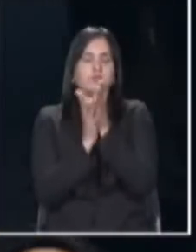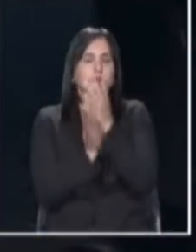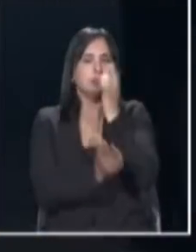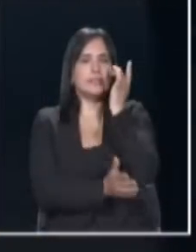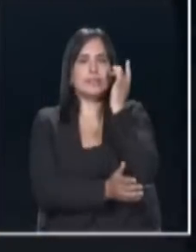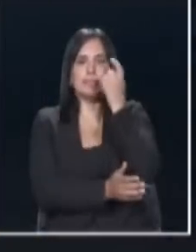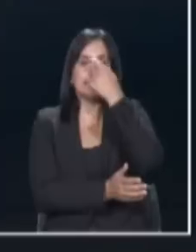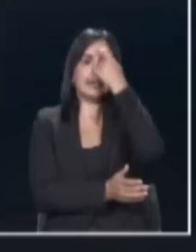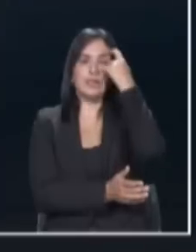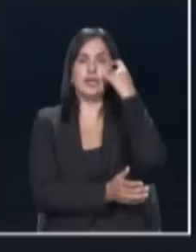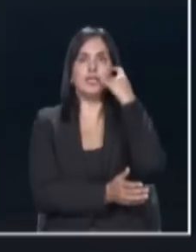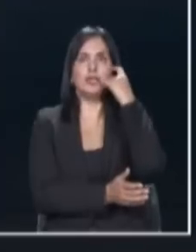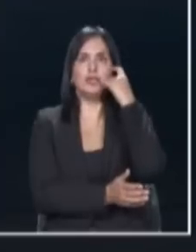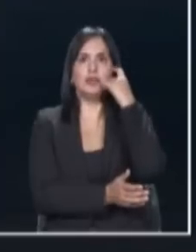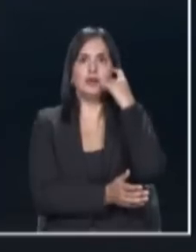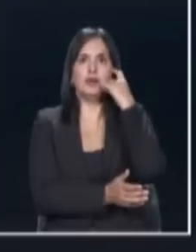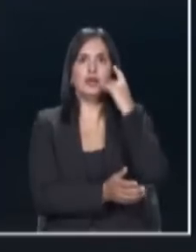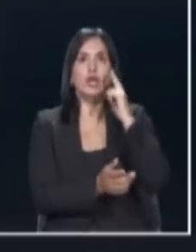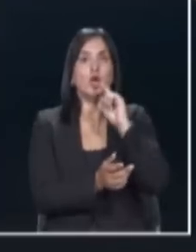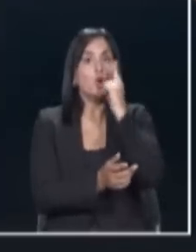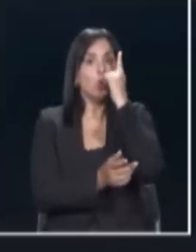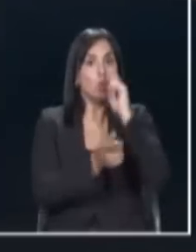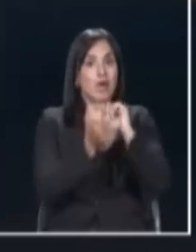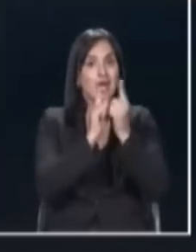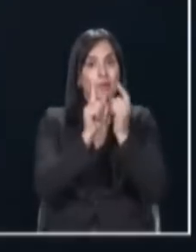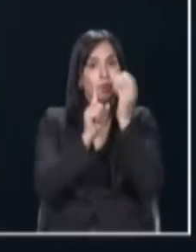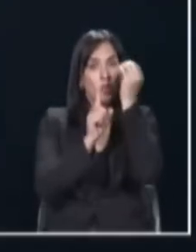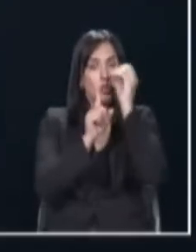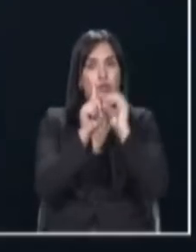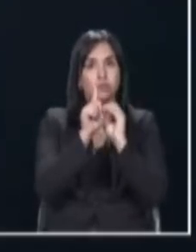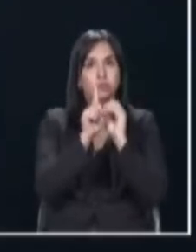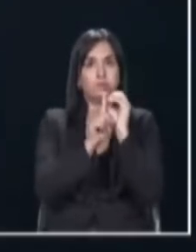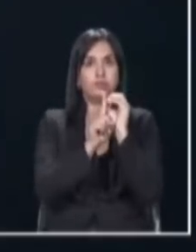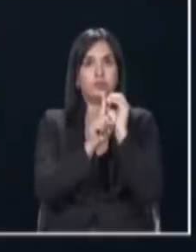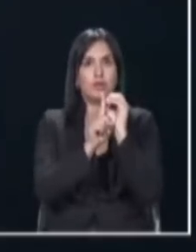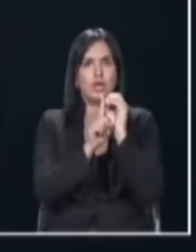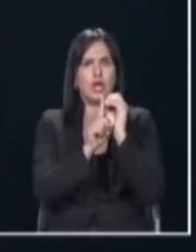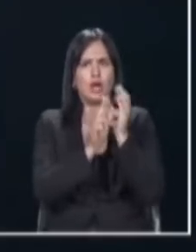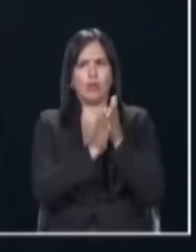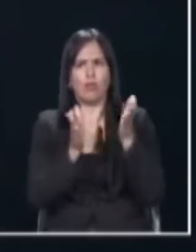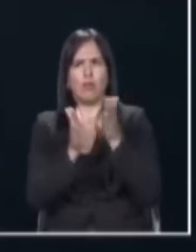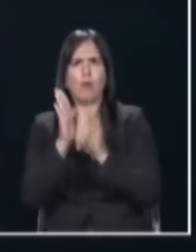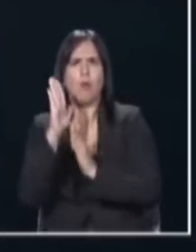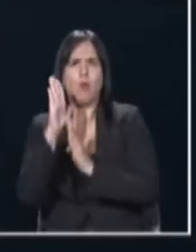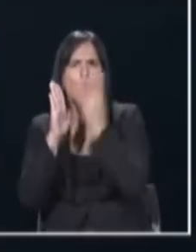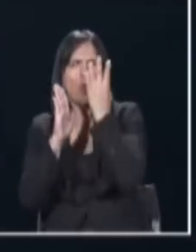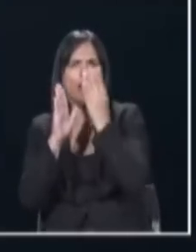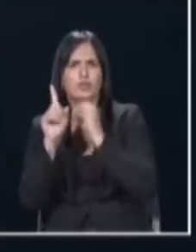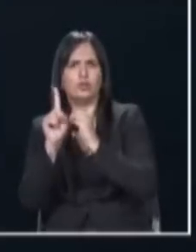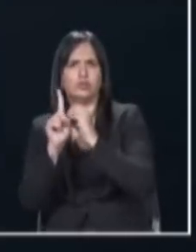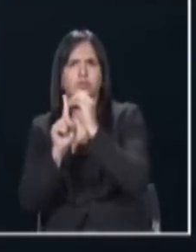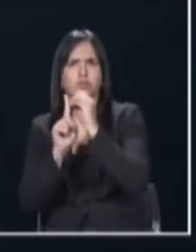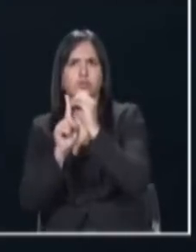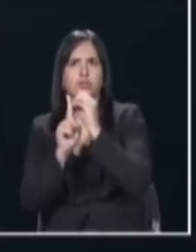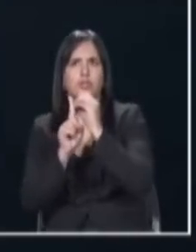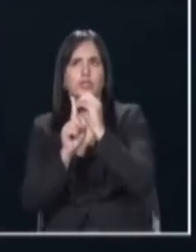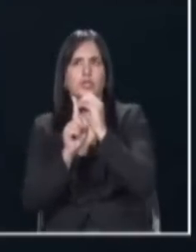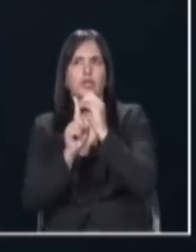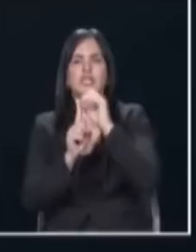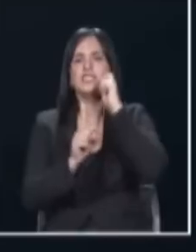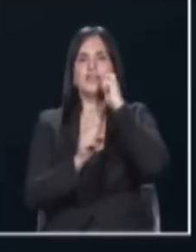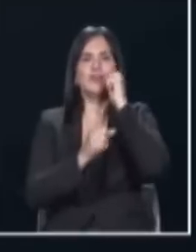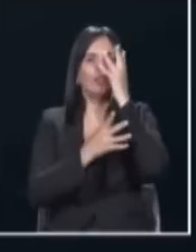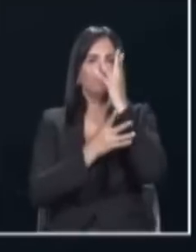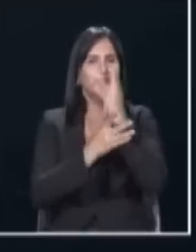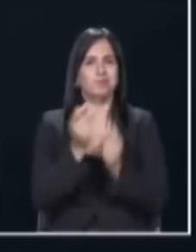just one degree change can have massive impacts four degree increase in World temperature would utterly transform the planet we're talking about